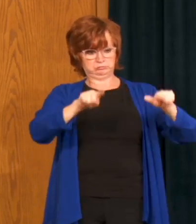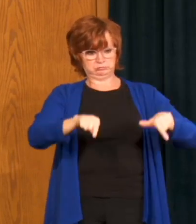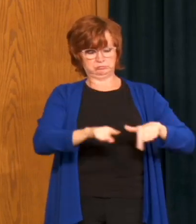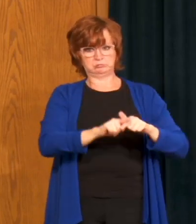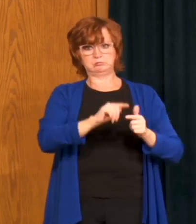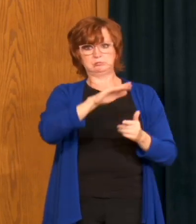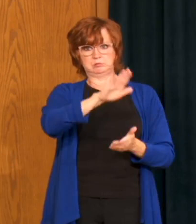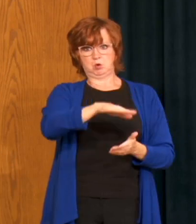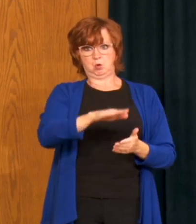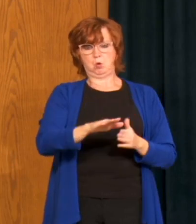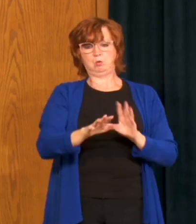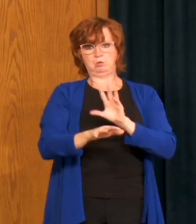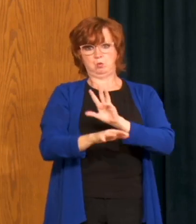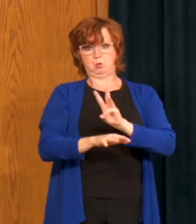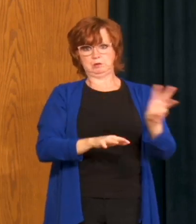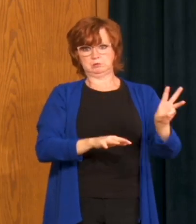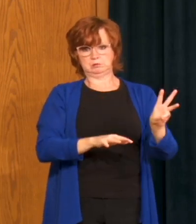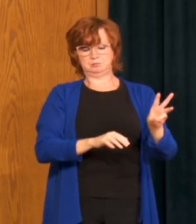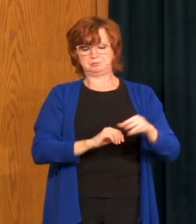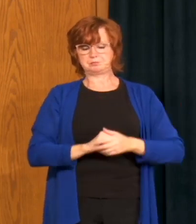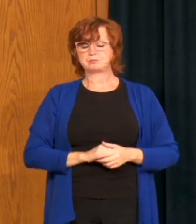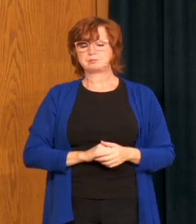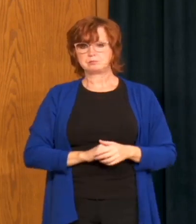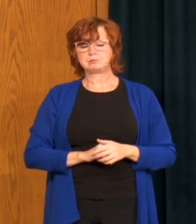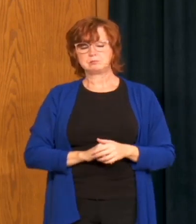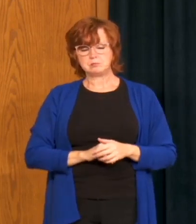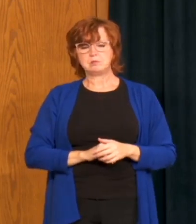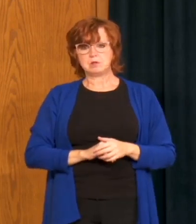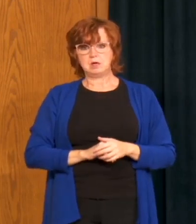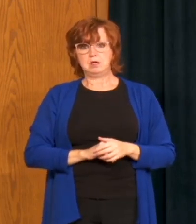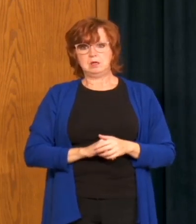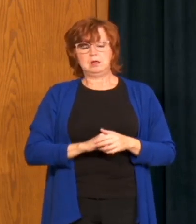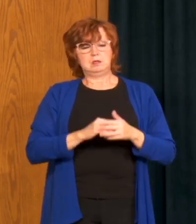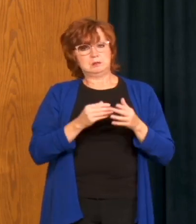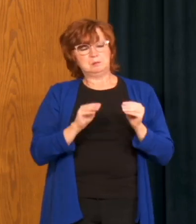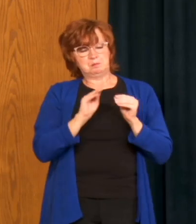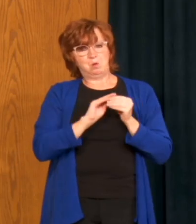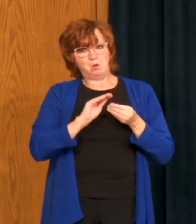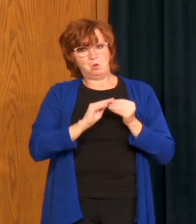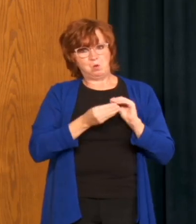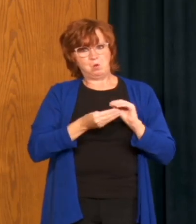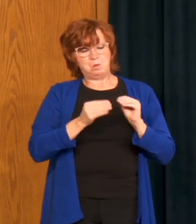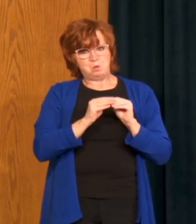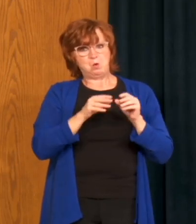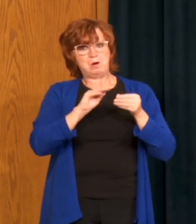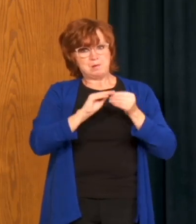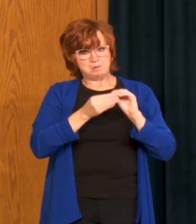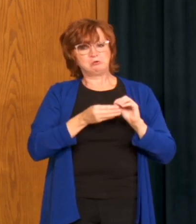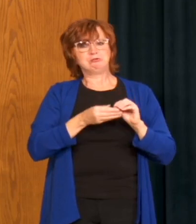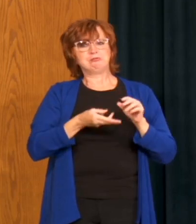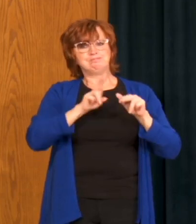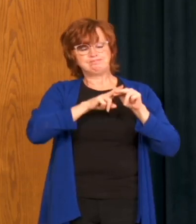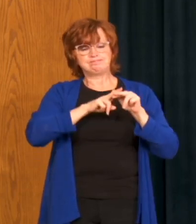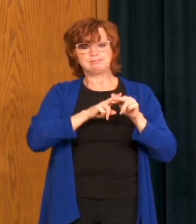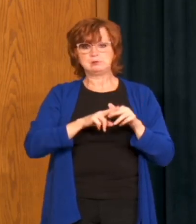intense efforts, with community leadership, with testing, increase in testing, and increased case count